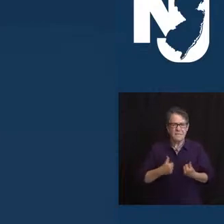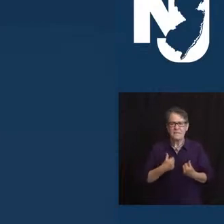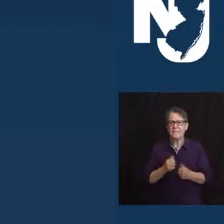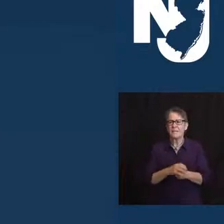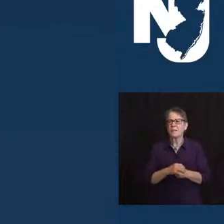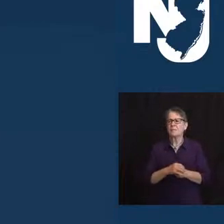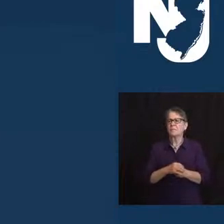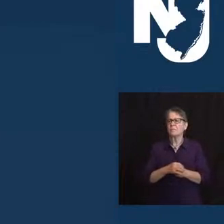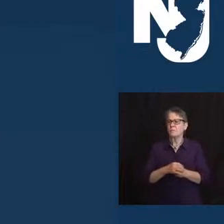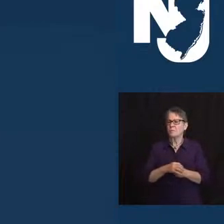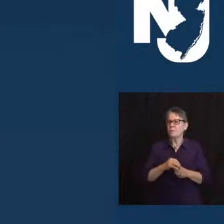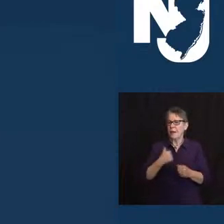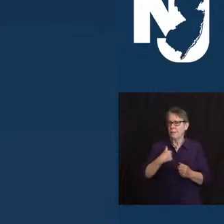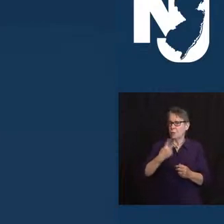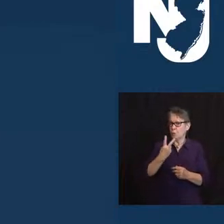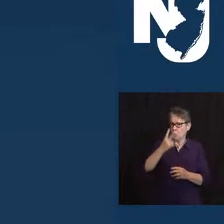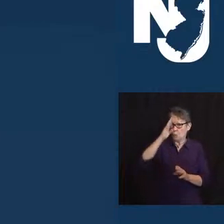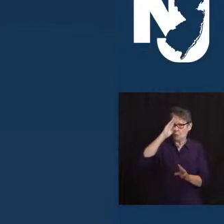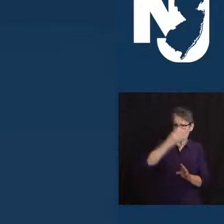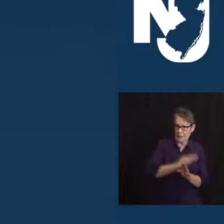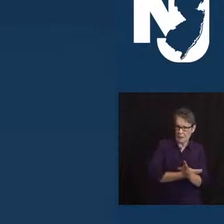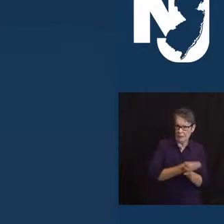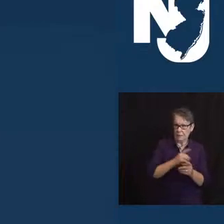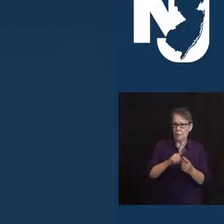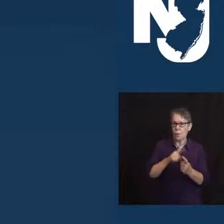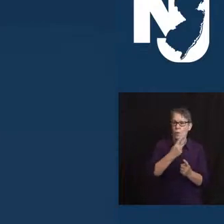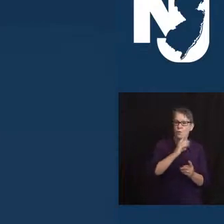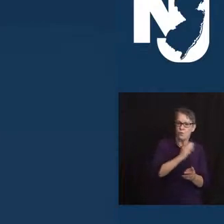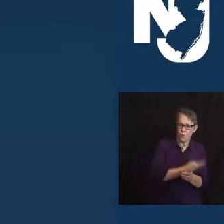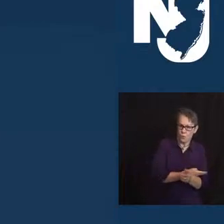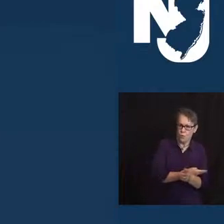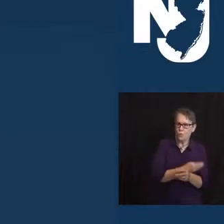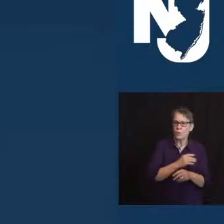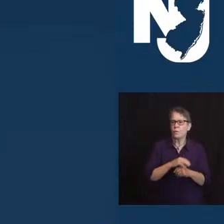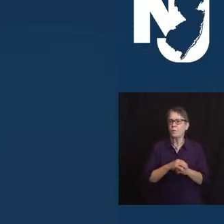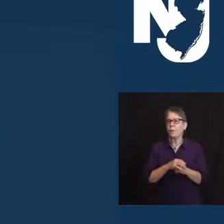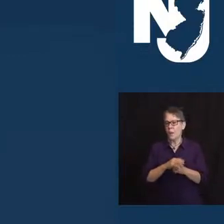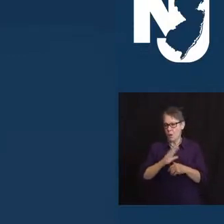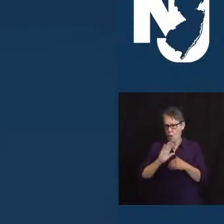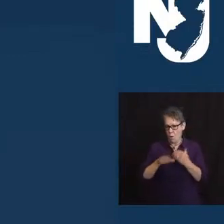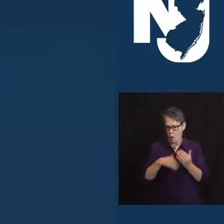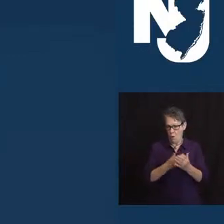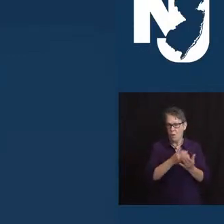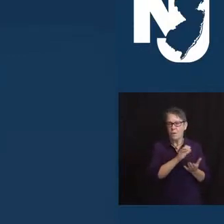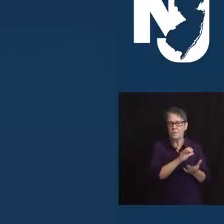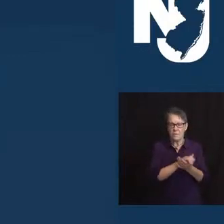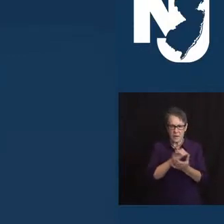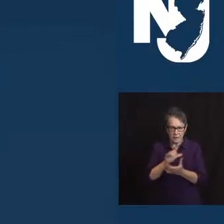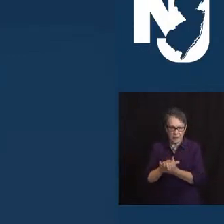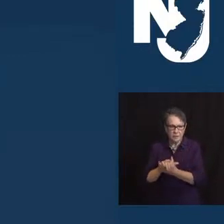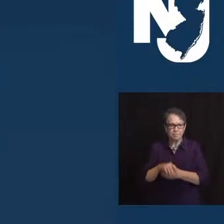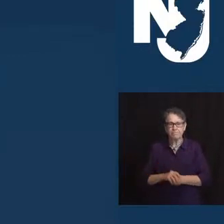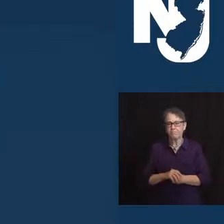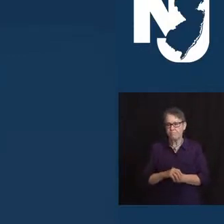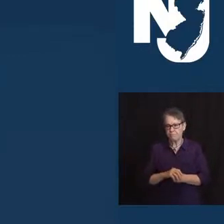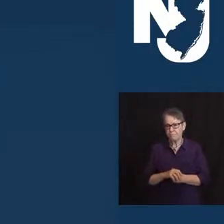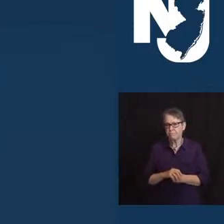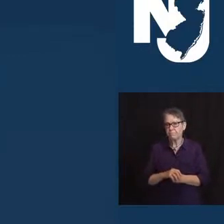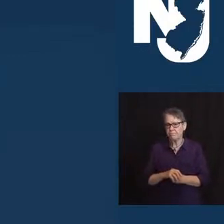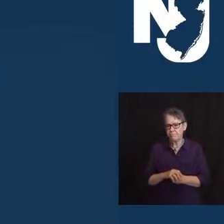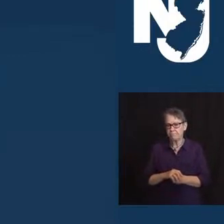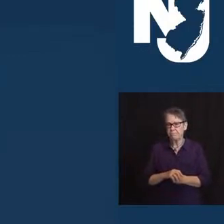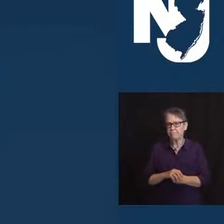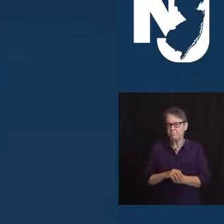sons, George Jr. and Mark, and their wives, Evelyn and Sandy, respectively, and his daughter Christine and her husband